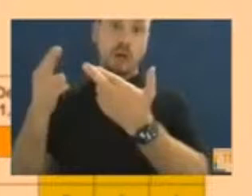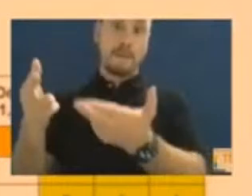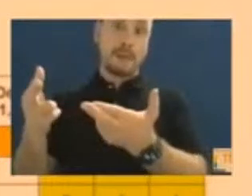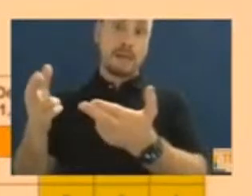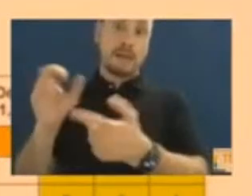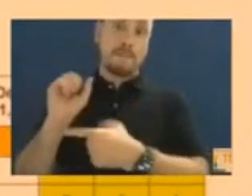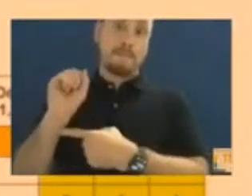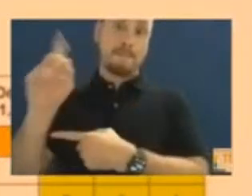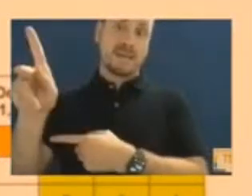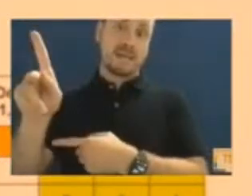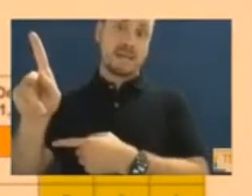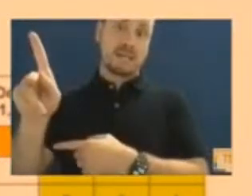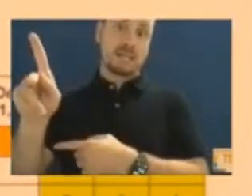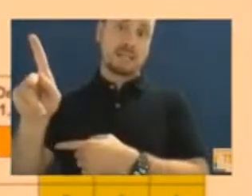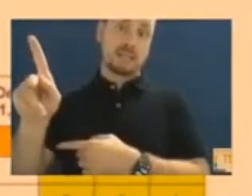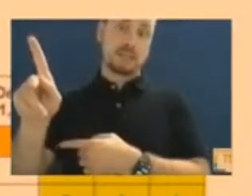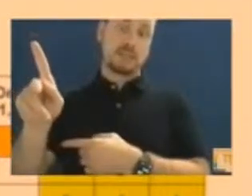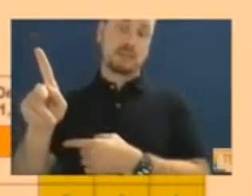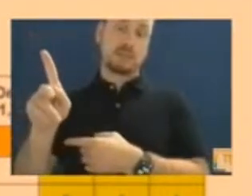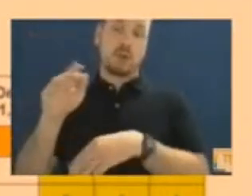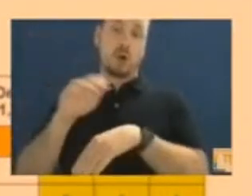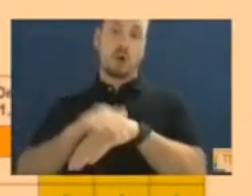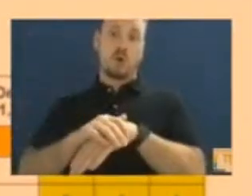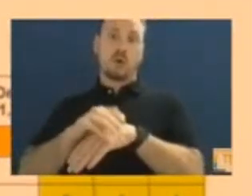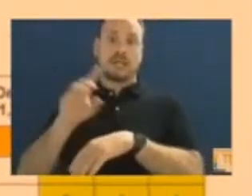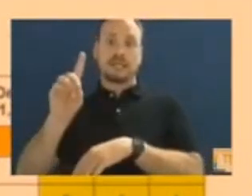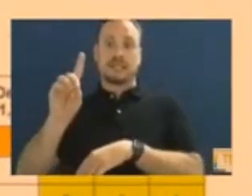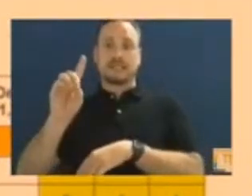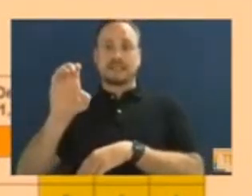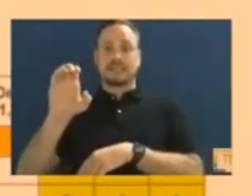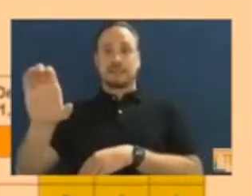begin on December the 14th.